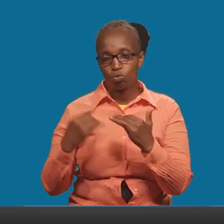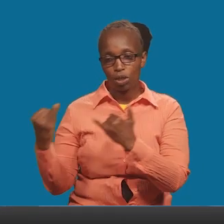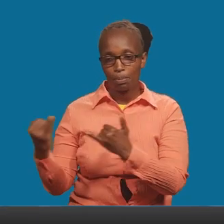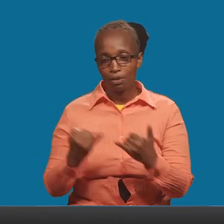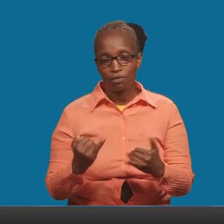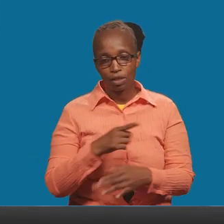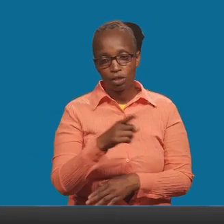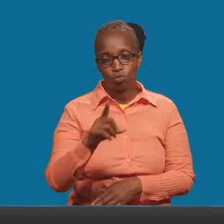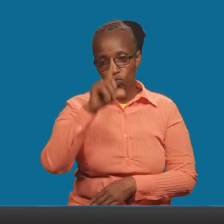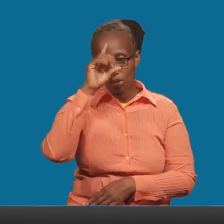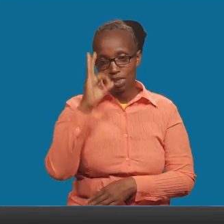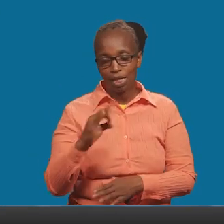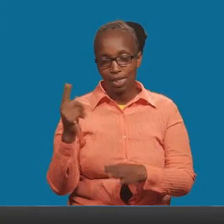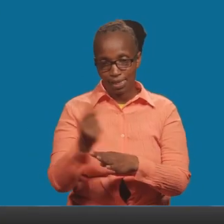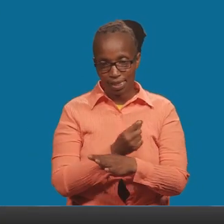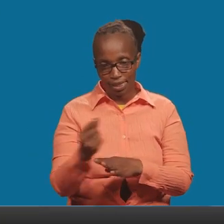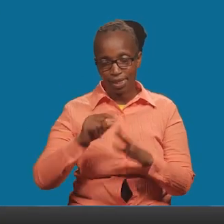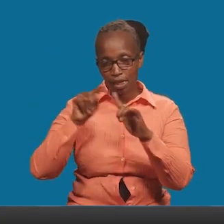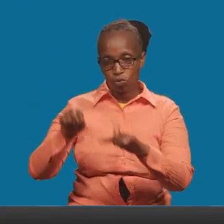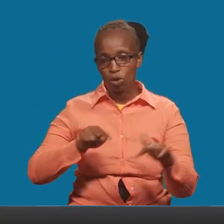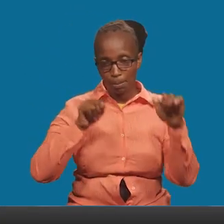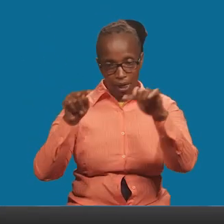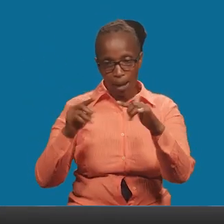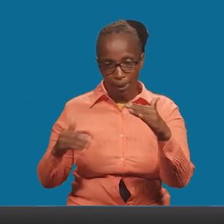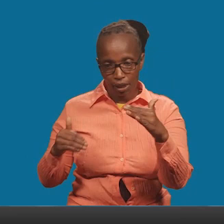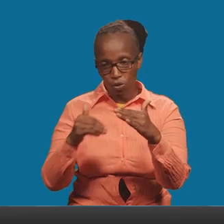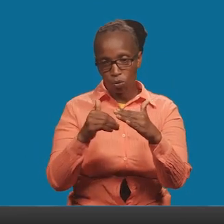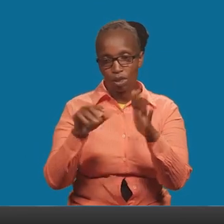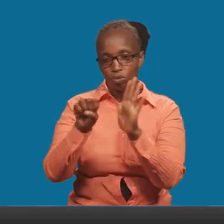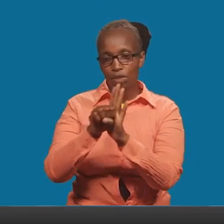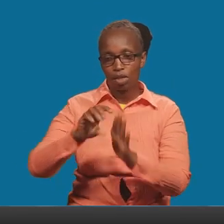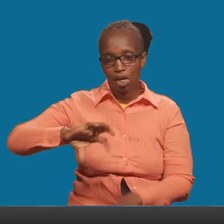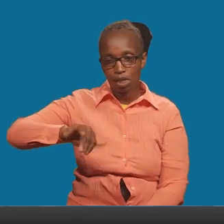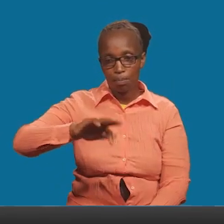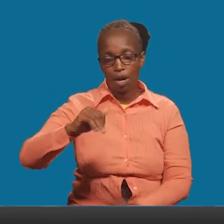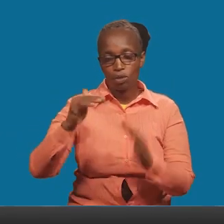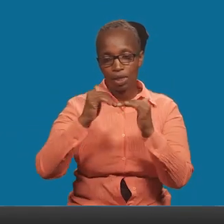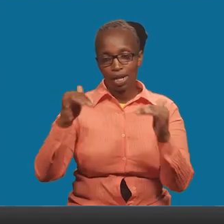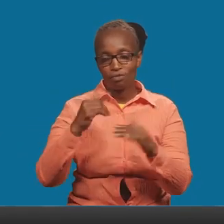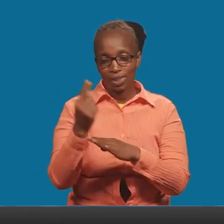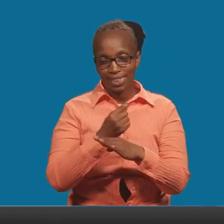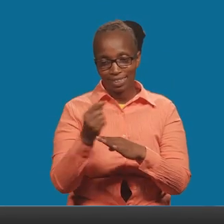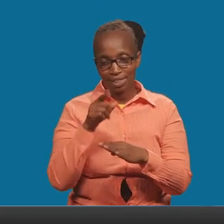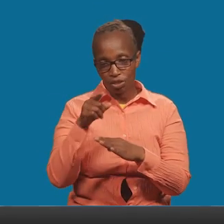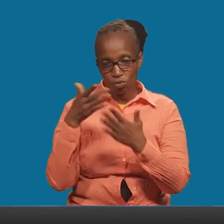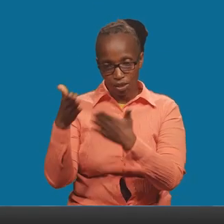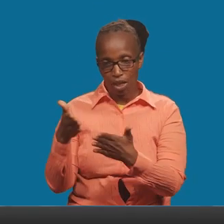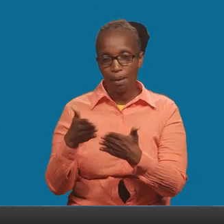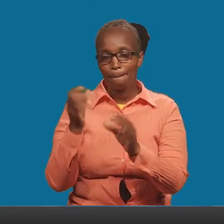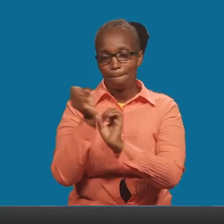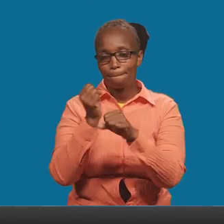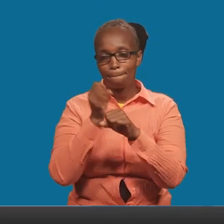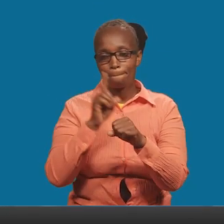for serious training. And we will even come closer at the sub-county level and train you there and make sure you